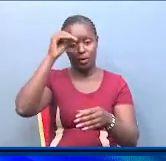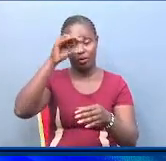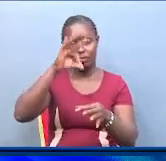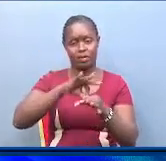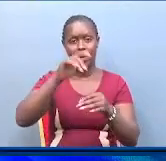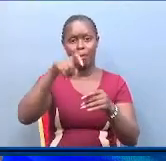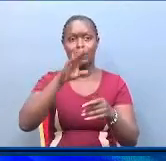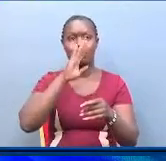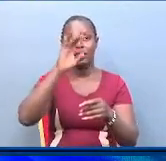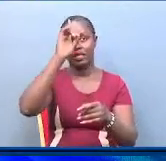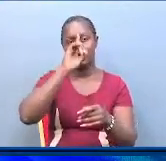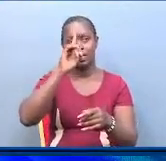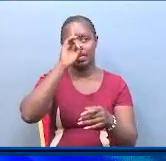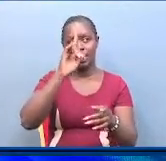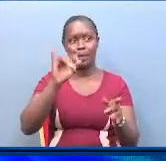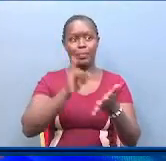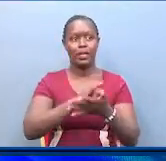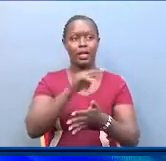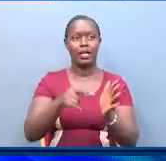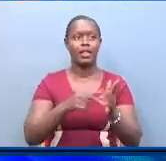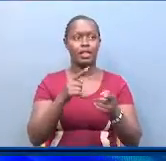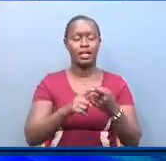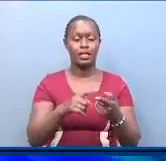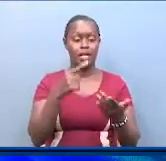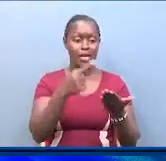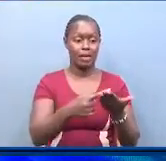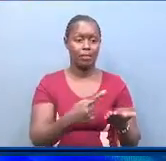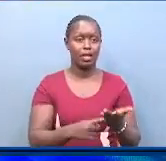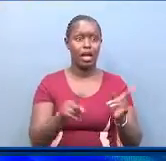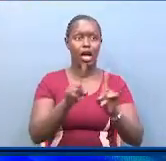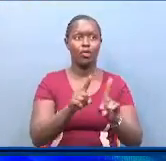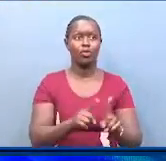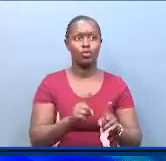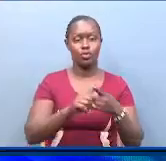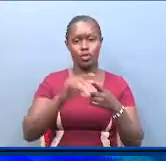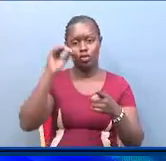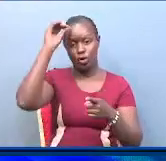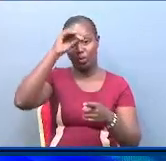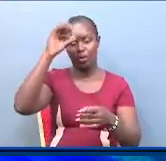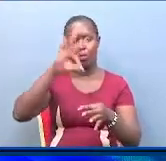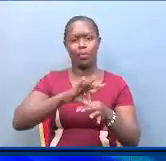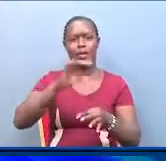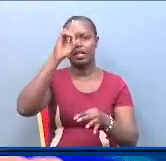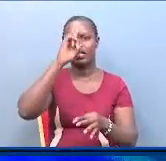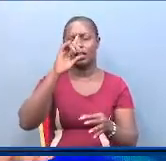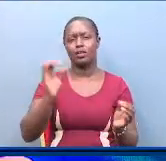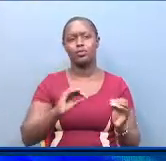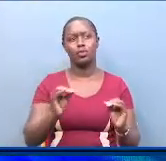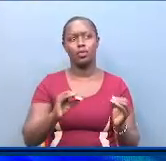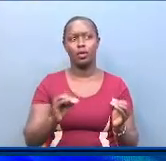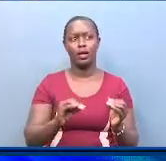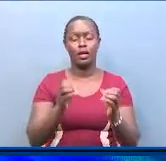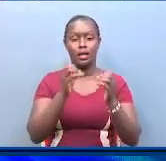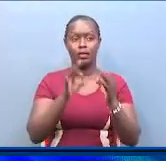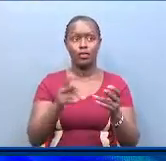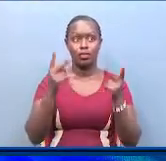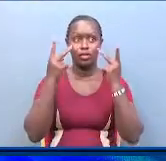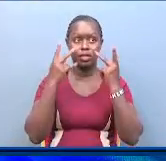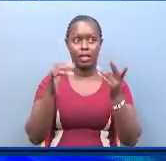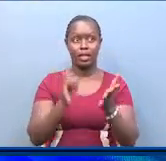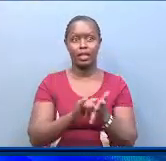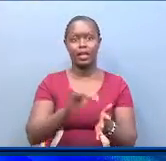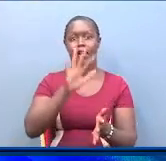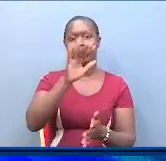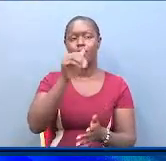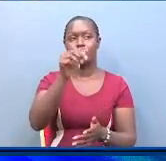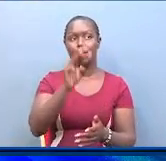debates that these debates and even the pollsters are not taken seriously. Because you find at